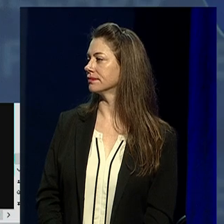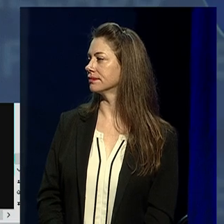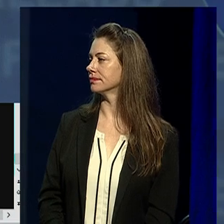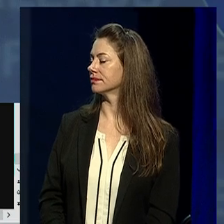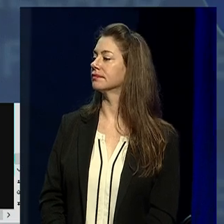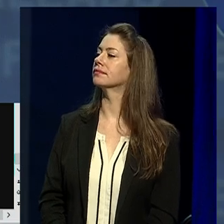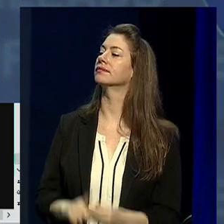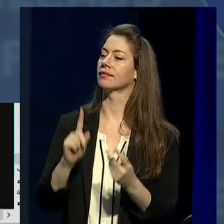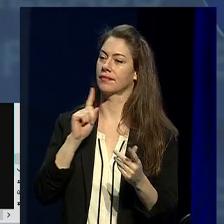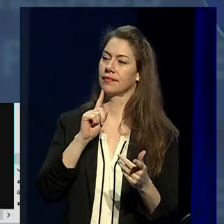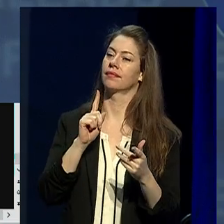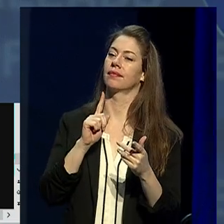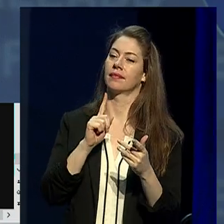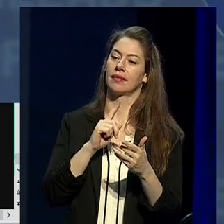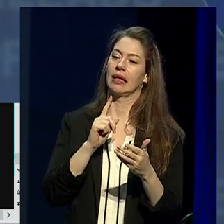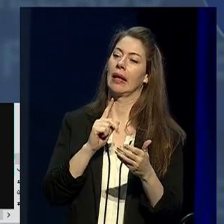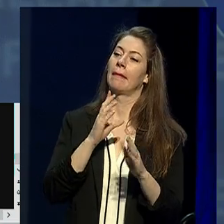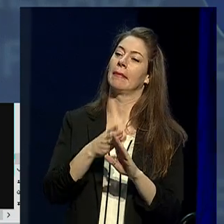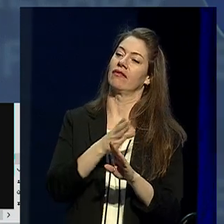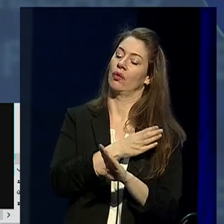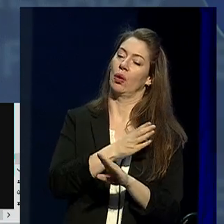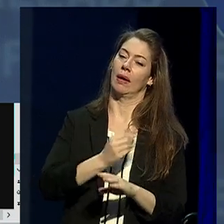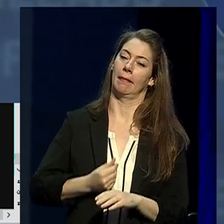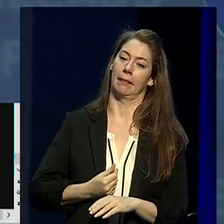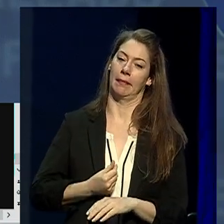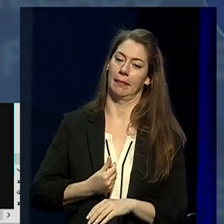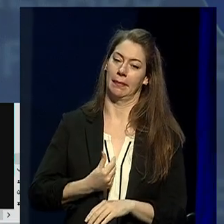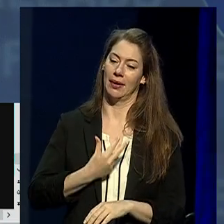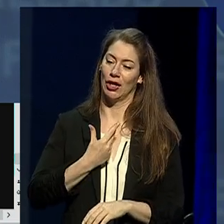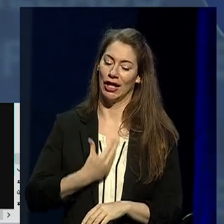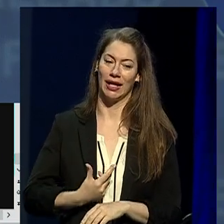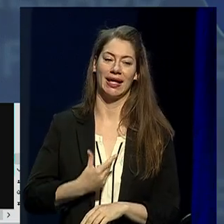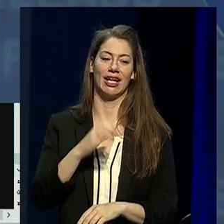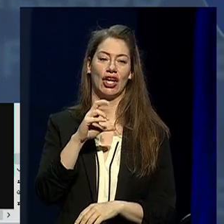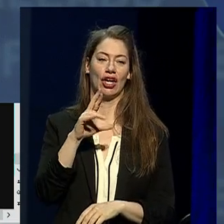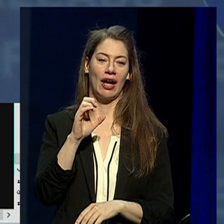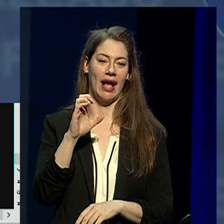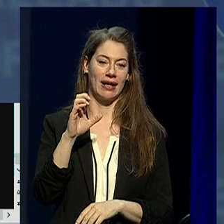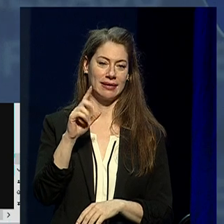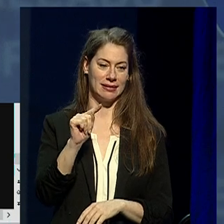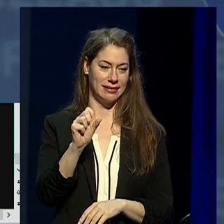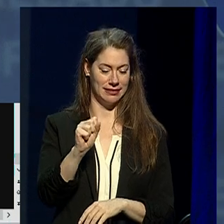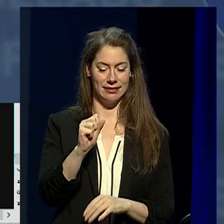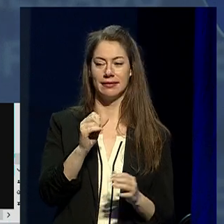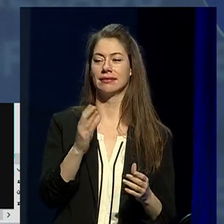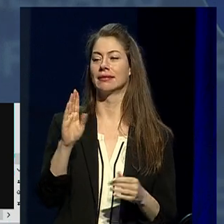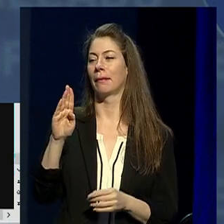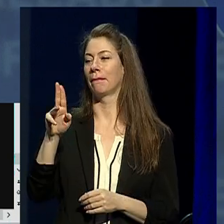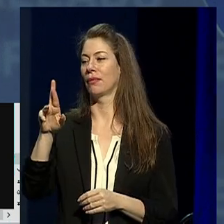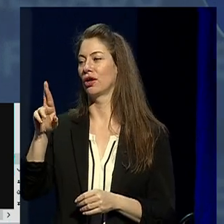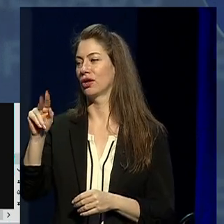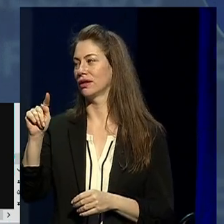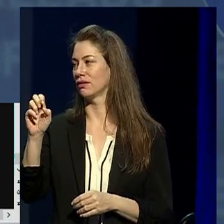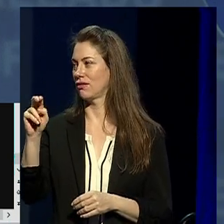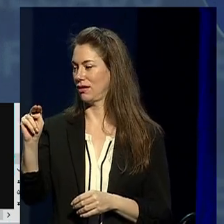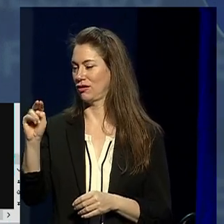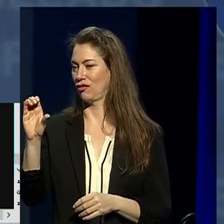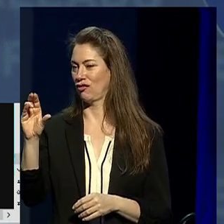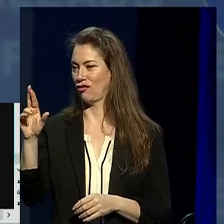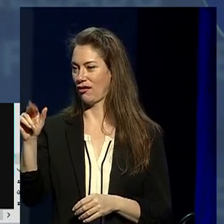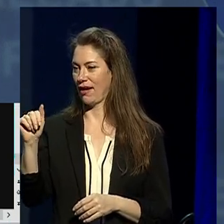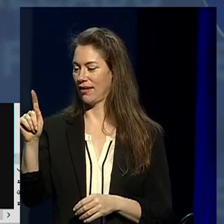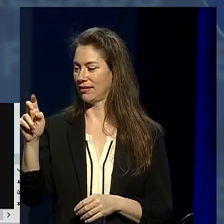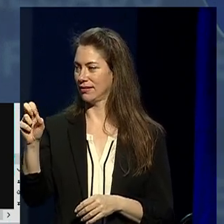So before there were Bernie-crats, there were Burton-crats. Now we all need to come together, first